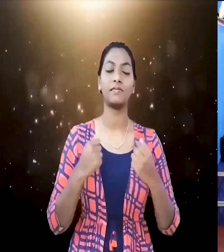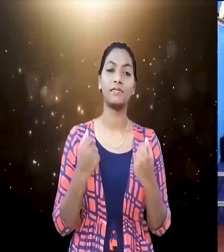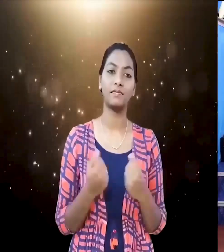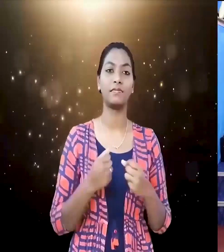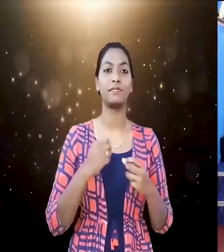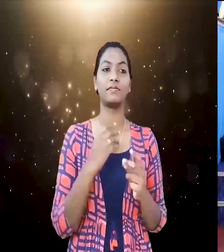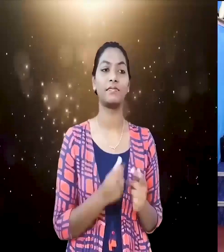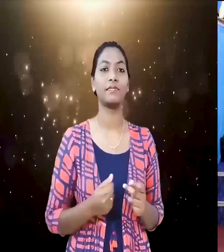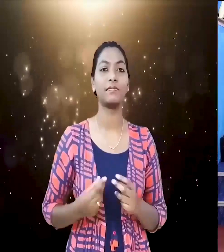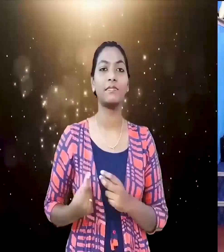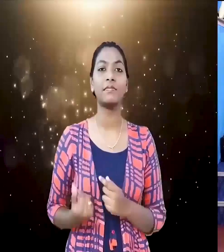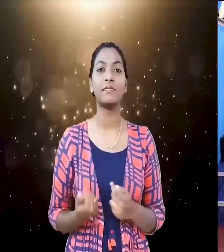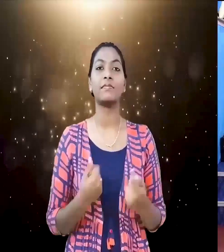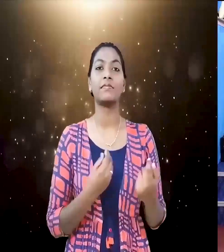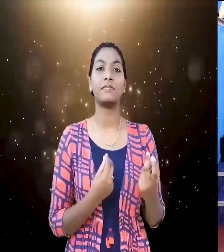All power.